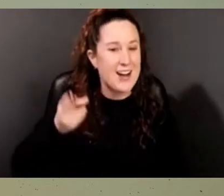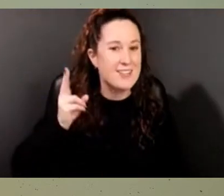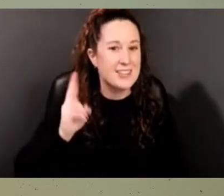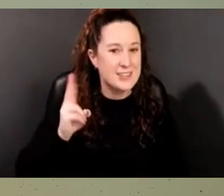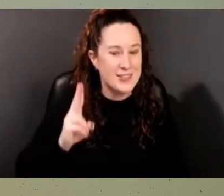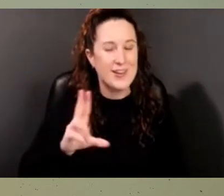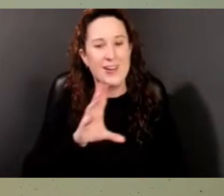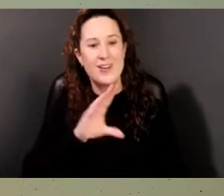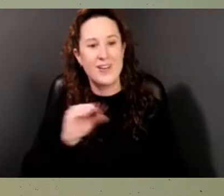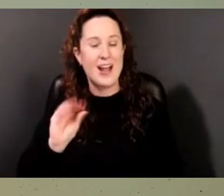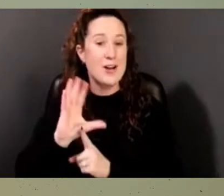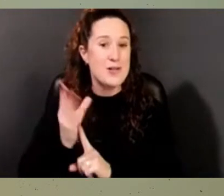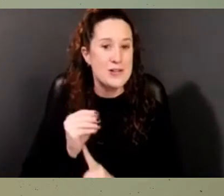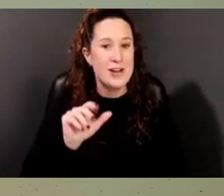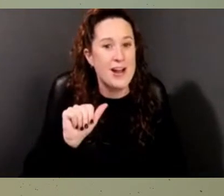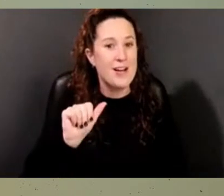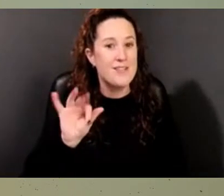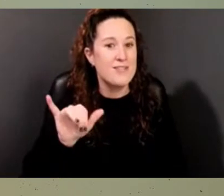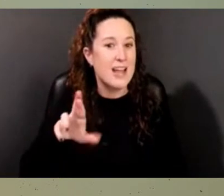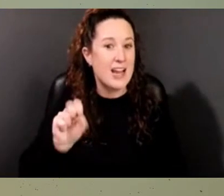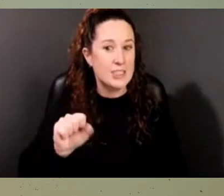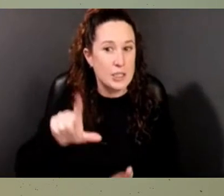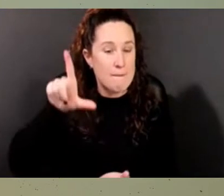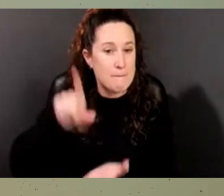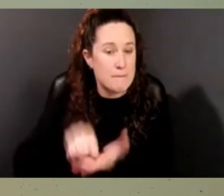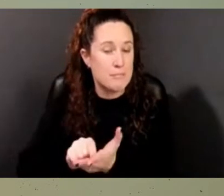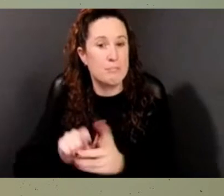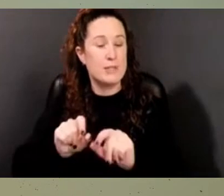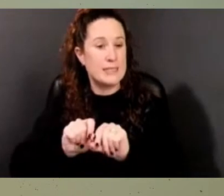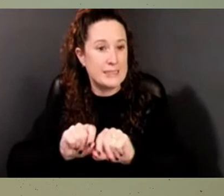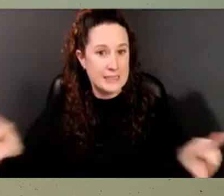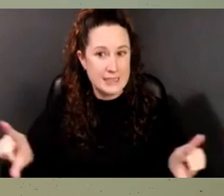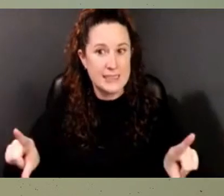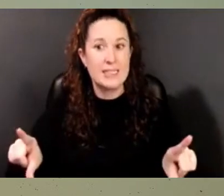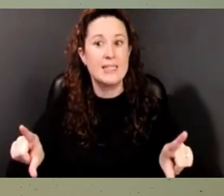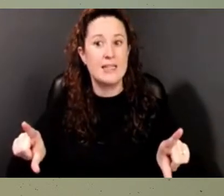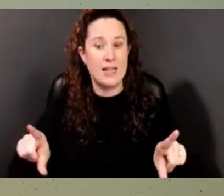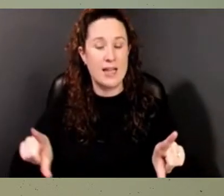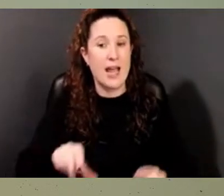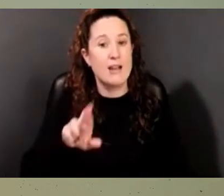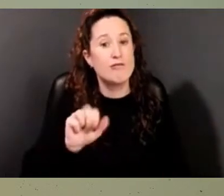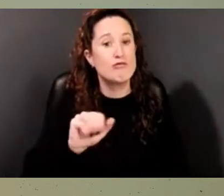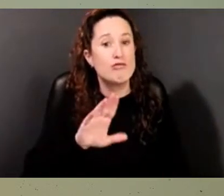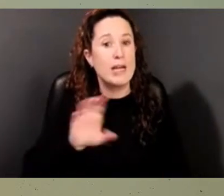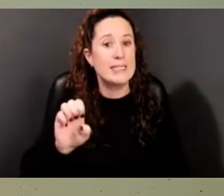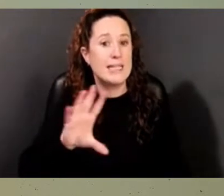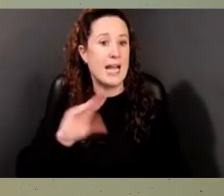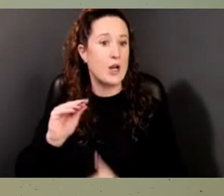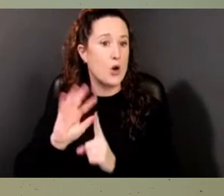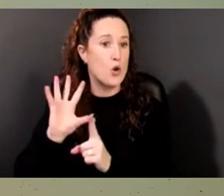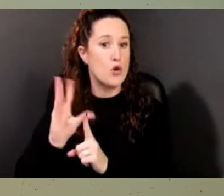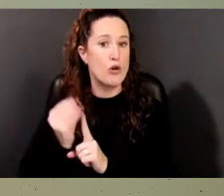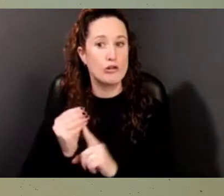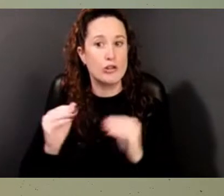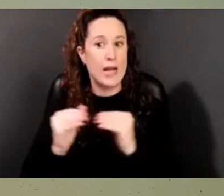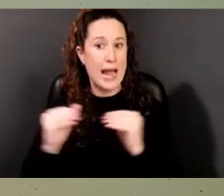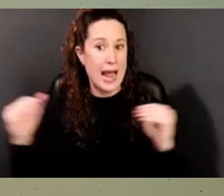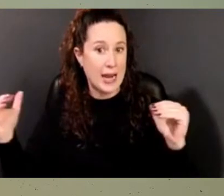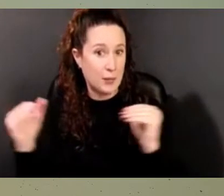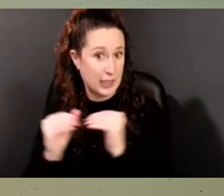Affairs published a race and equity statement. And we can go to the next slide. I'm sorry.